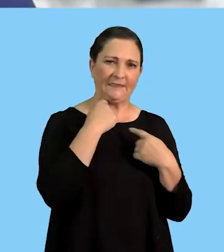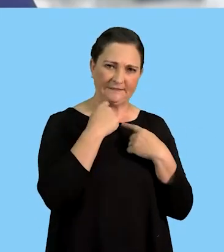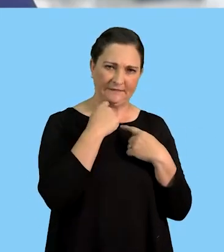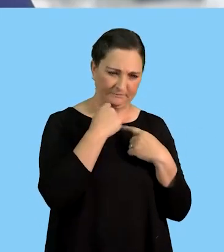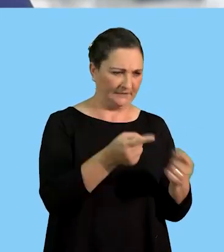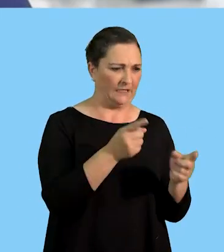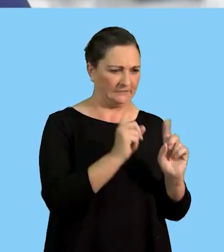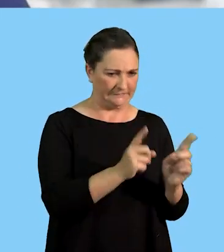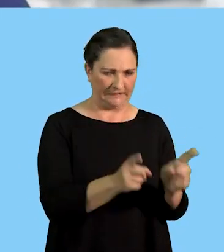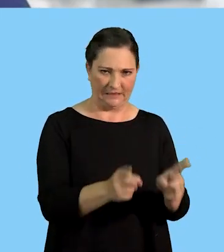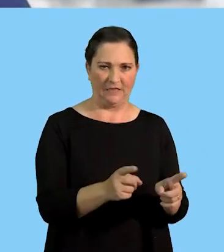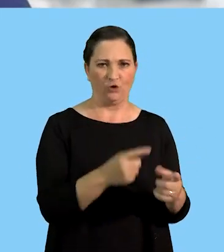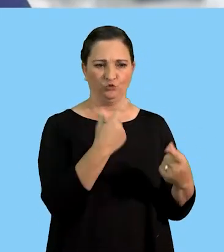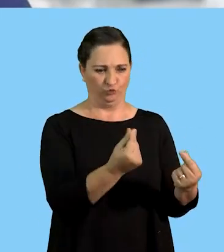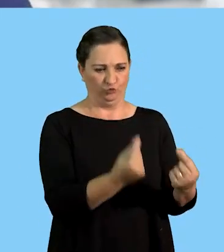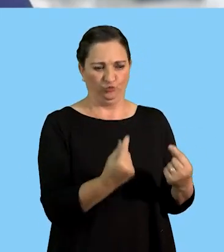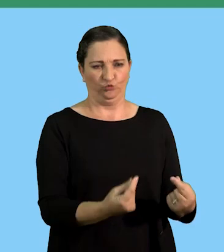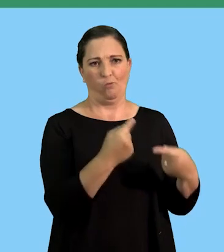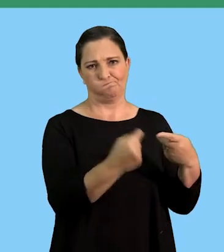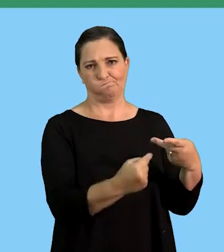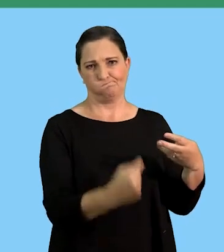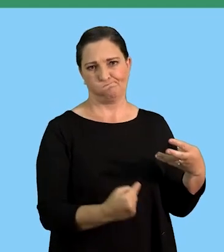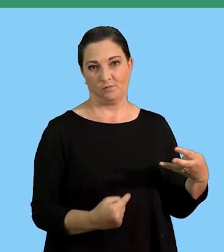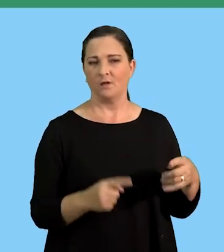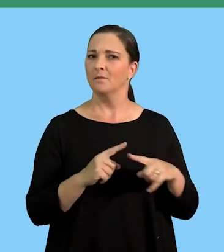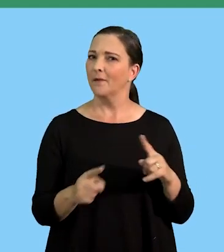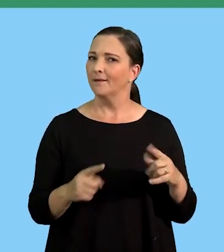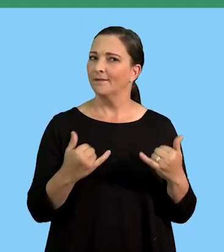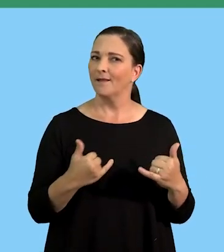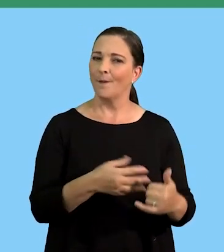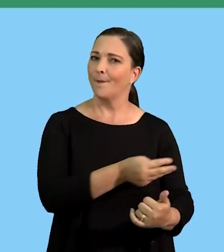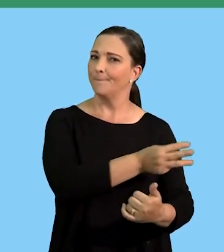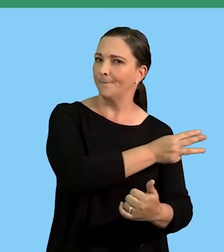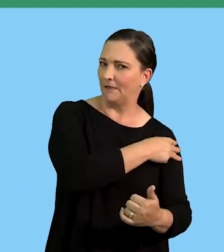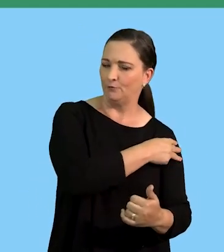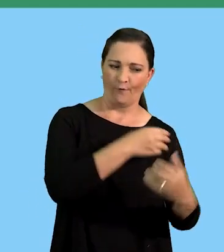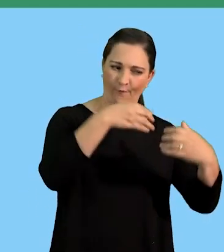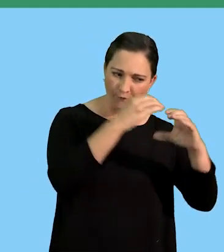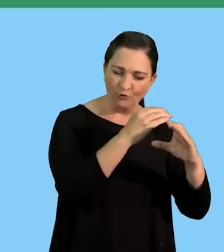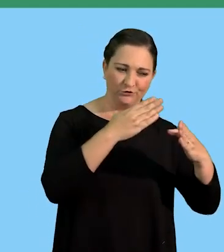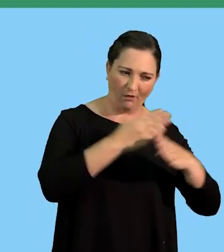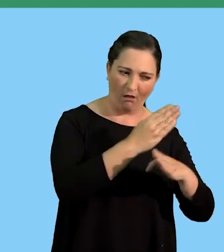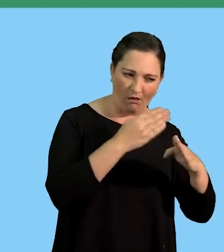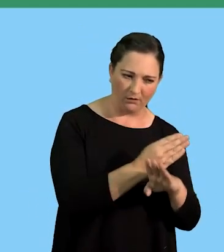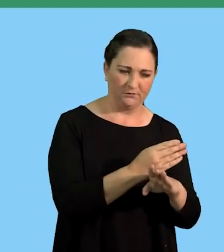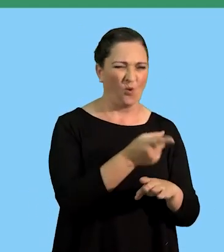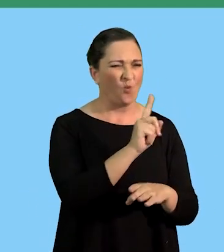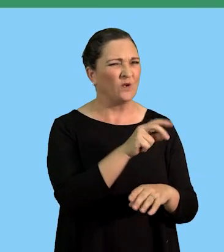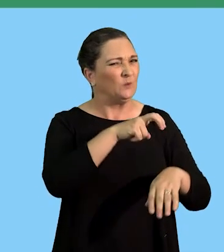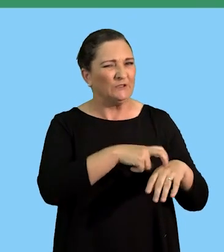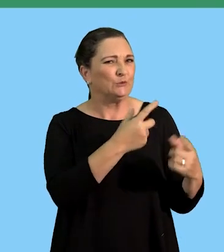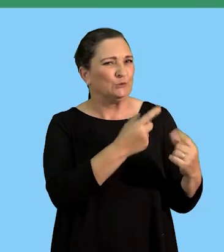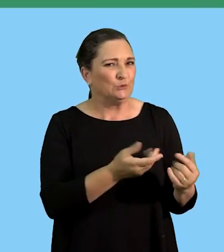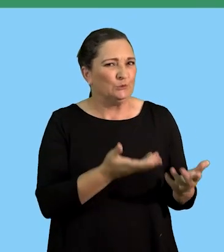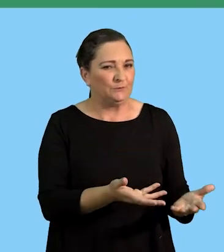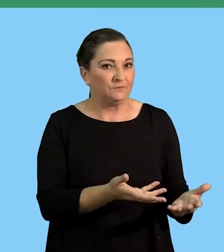give instructions on how to complete a task. And then when you look into management would be task-orientated. They would focus on the